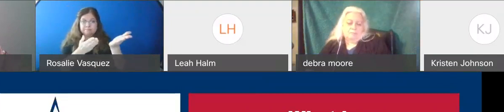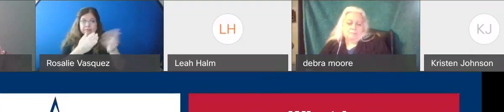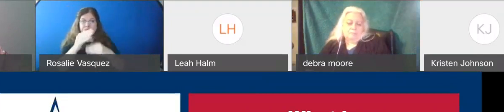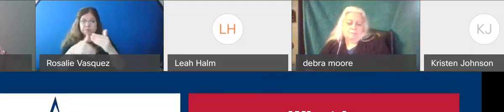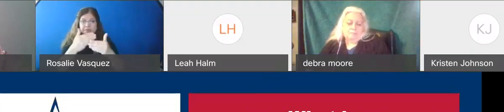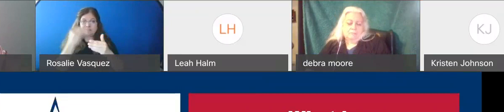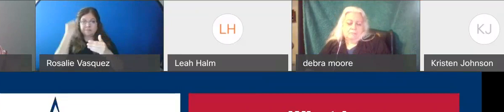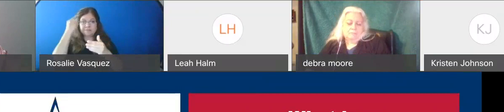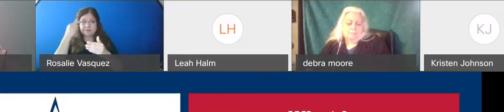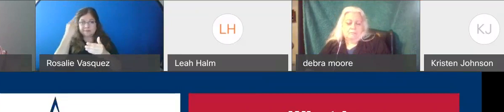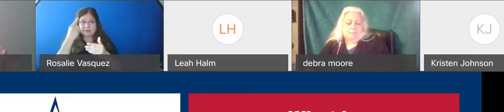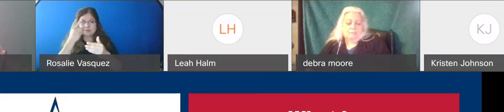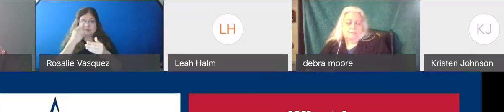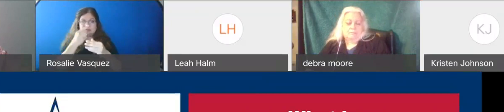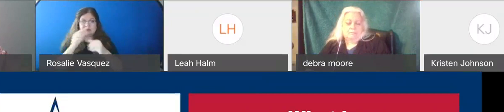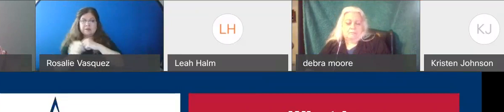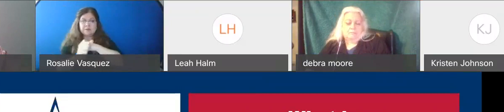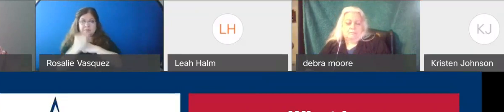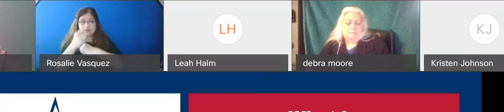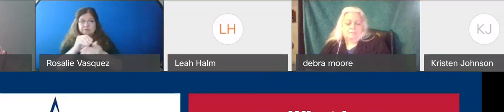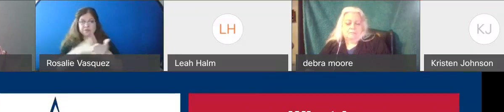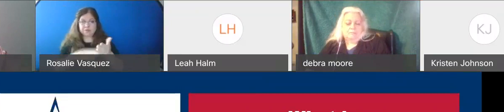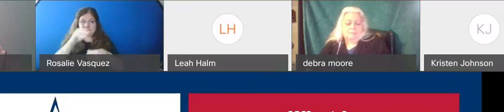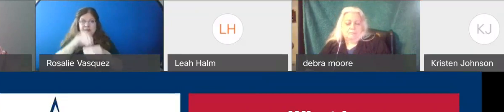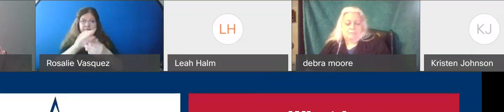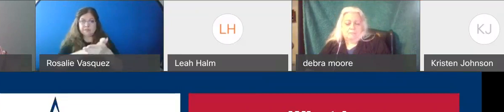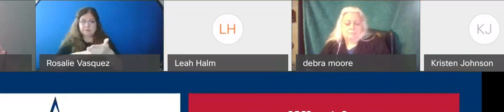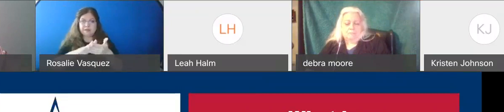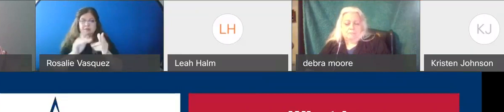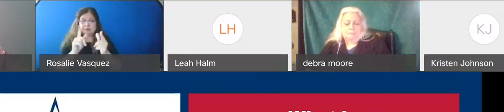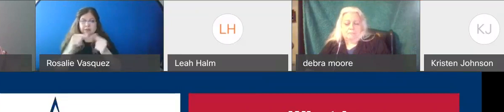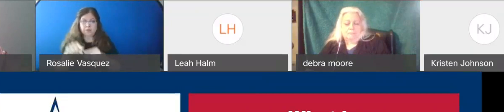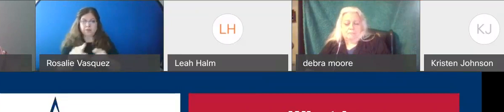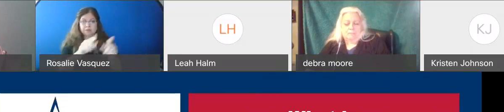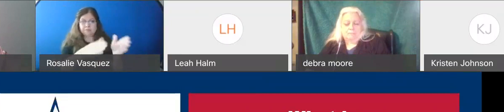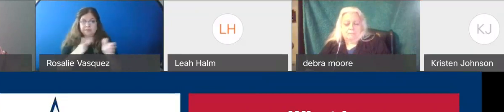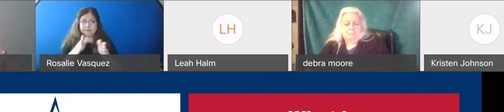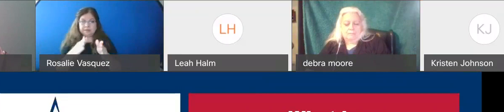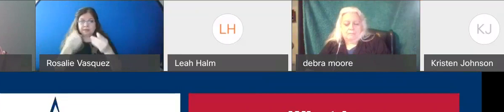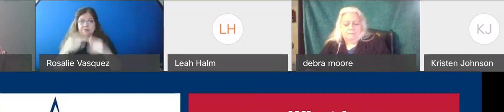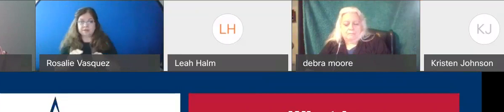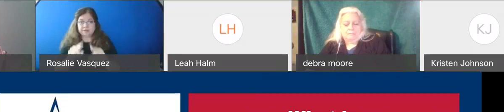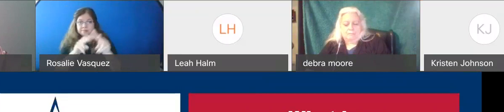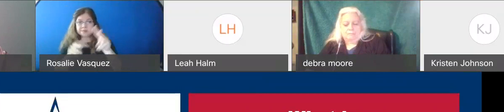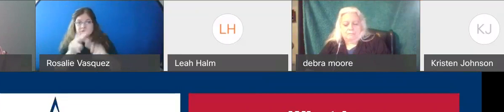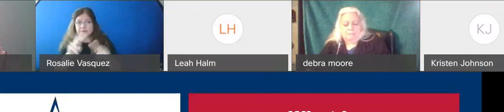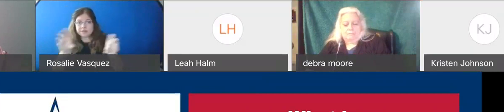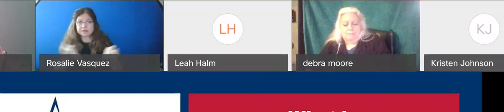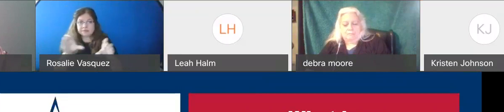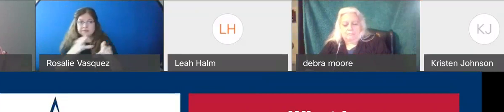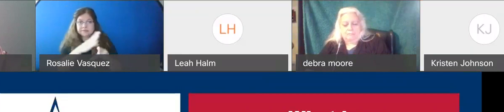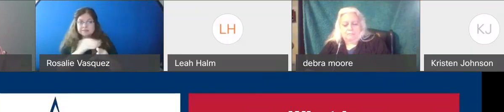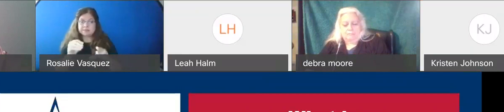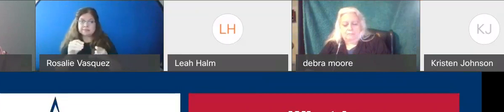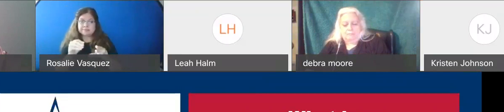potential risks to students and the college when planning events, monitoring the RSO's activities, and taking steps to